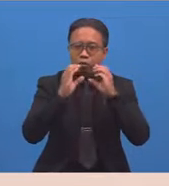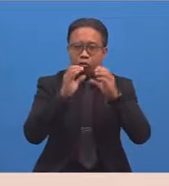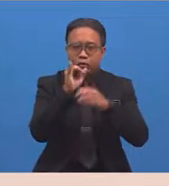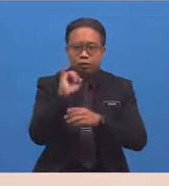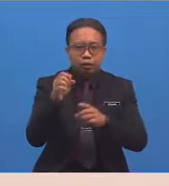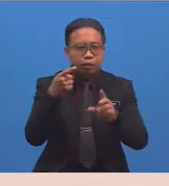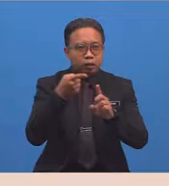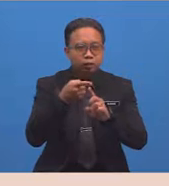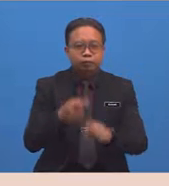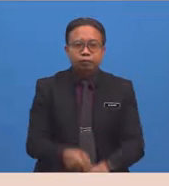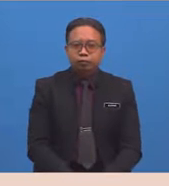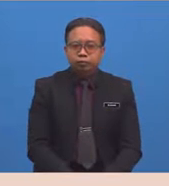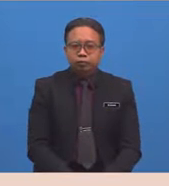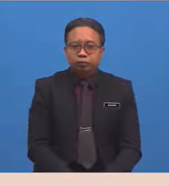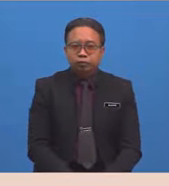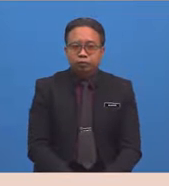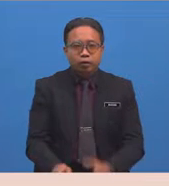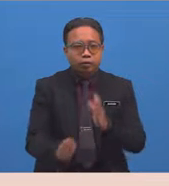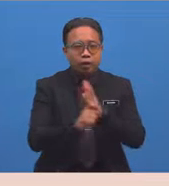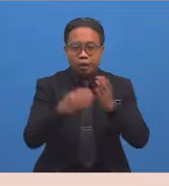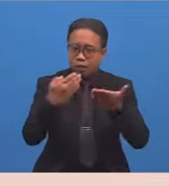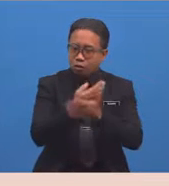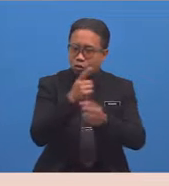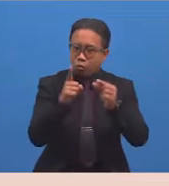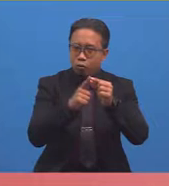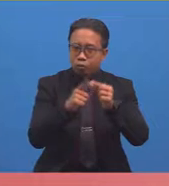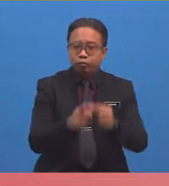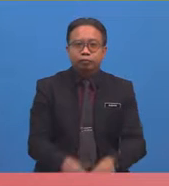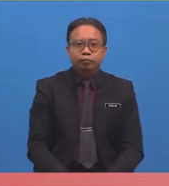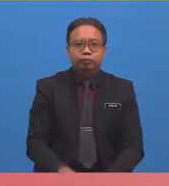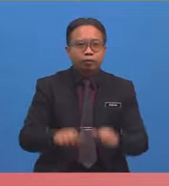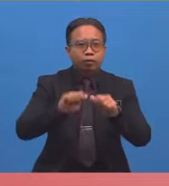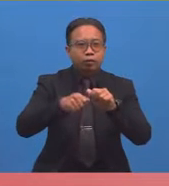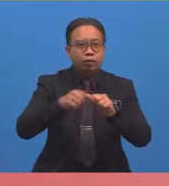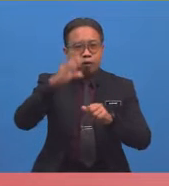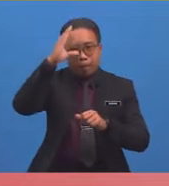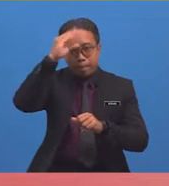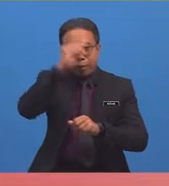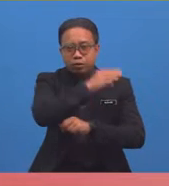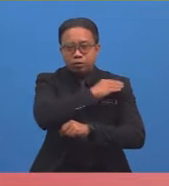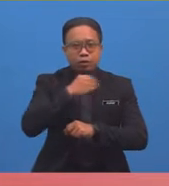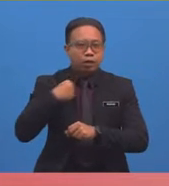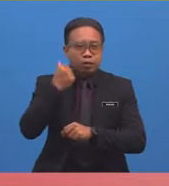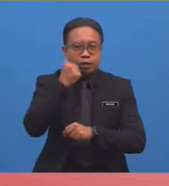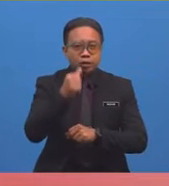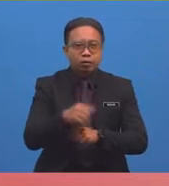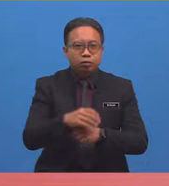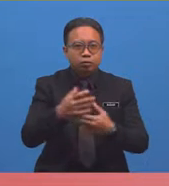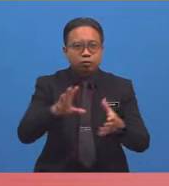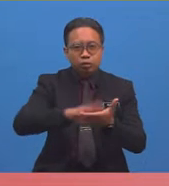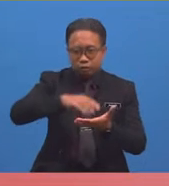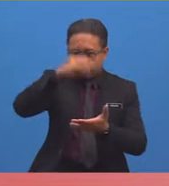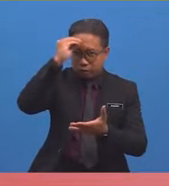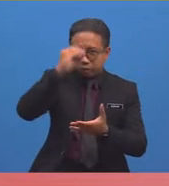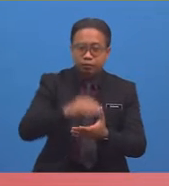to, what you may want to do is add new words. So, boys and girls, we have learned so many